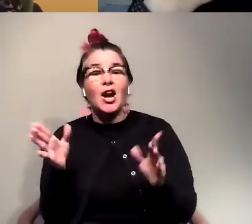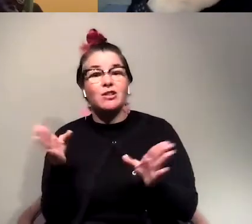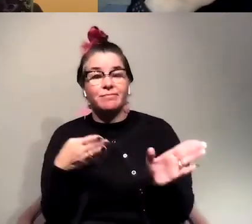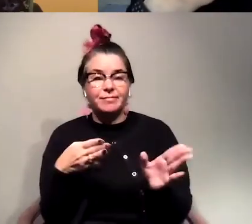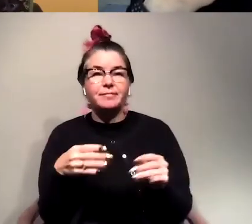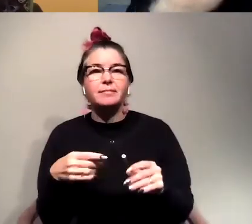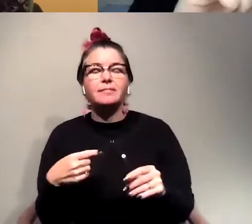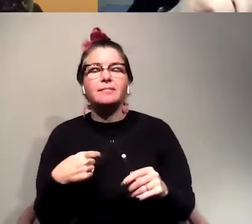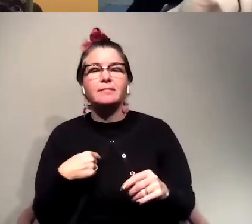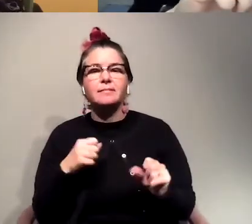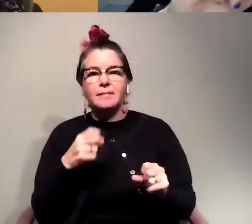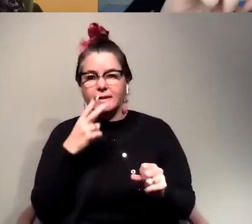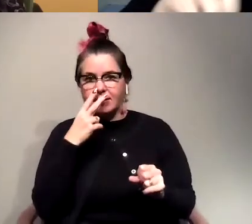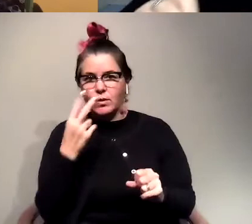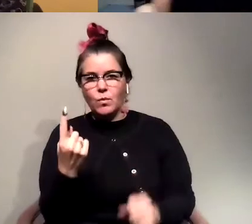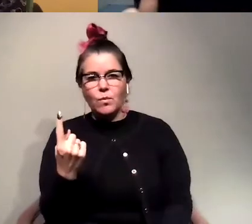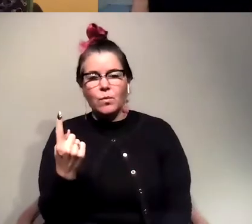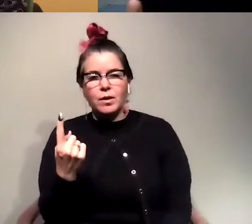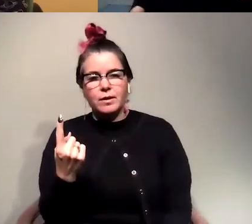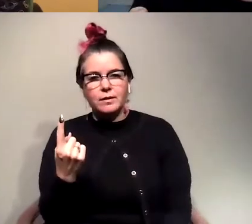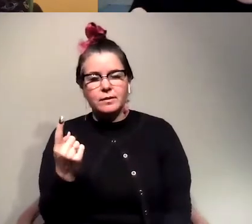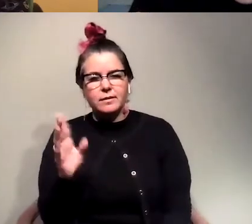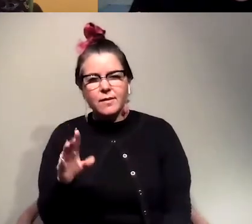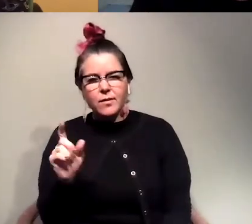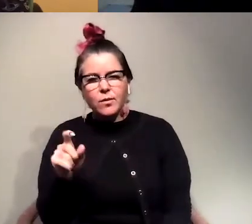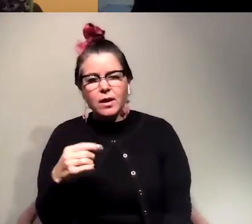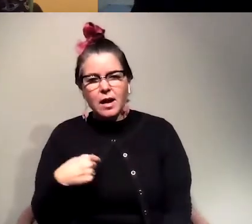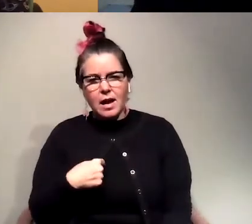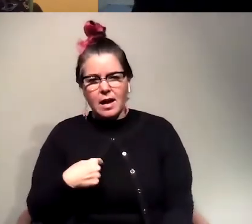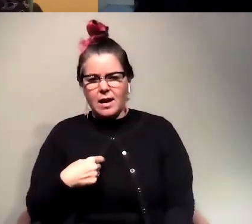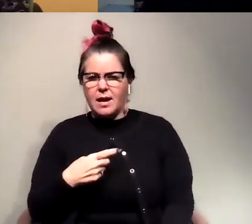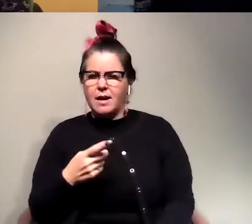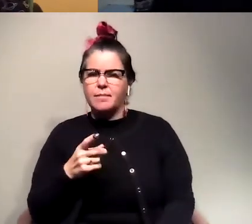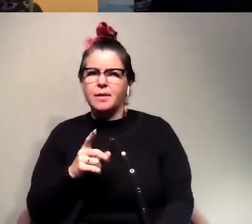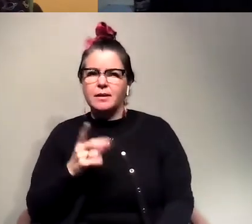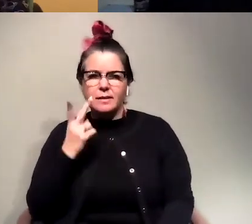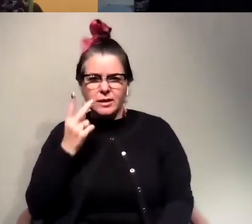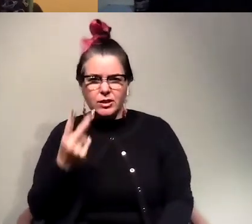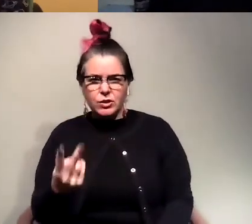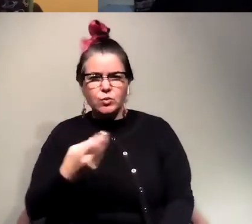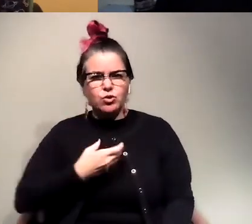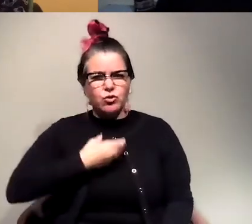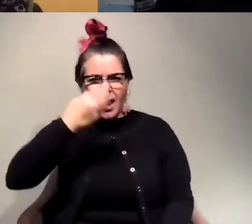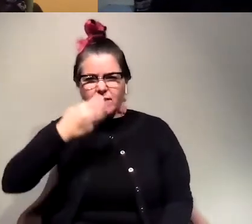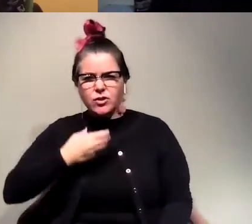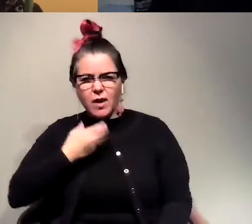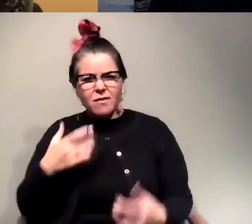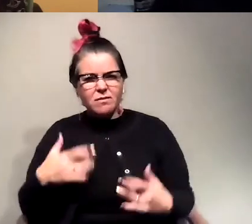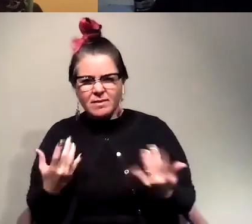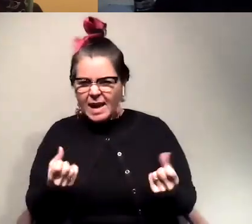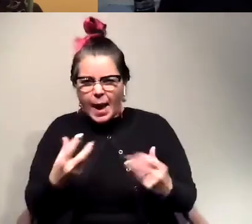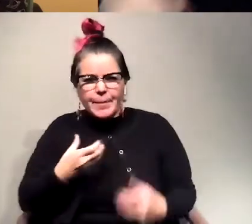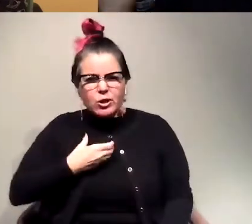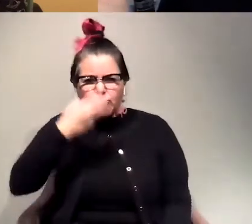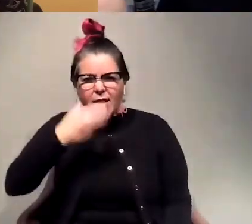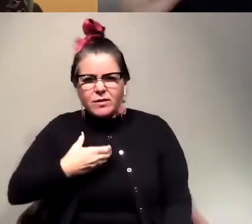can see one. Okay, this question says, I am sure I see 2 giraffes in your frame. How many giraffes are in